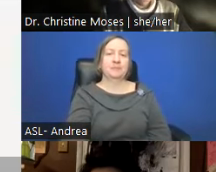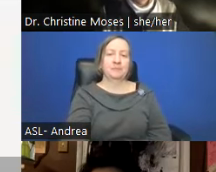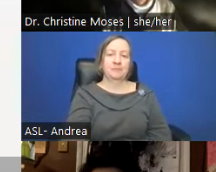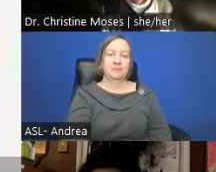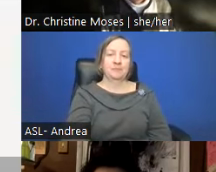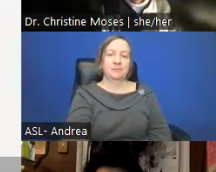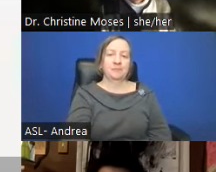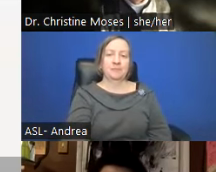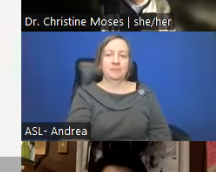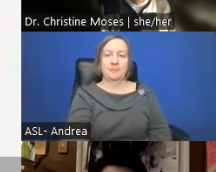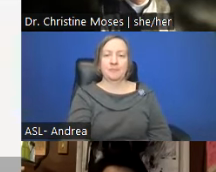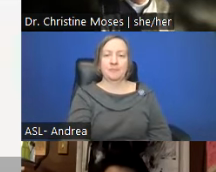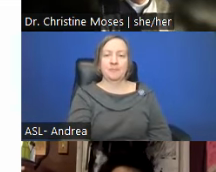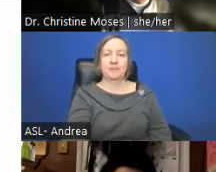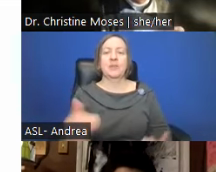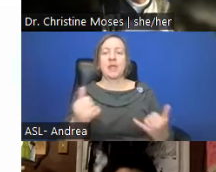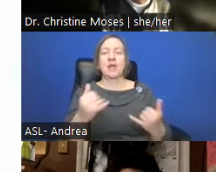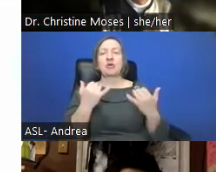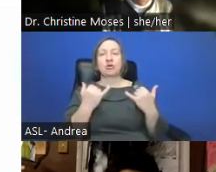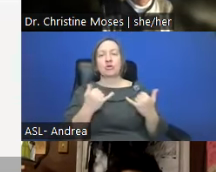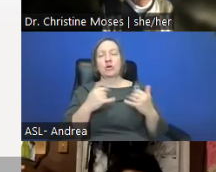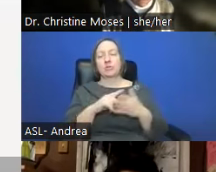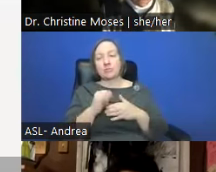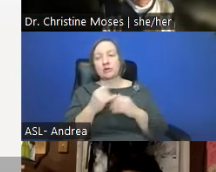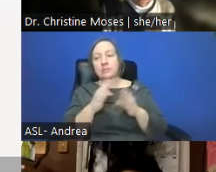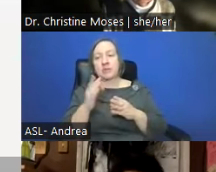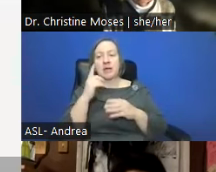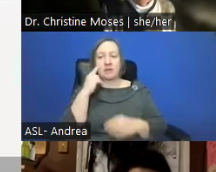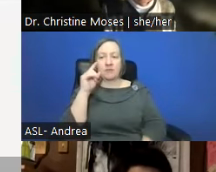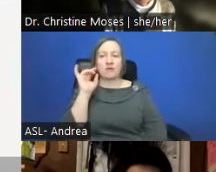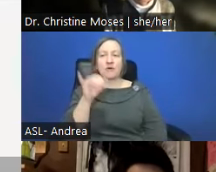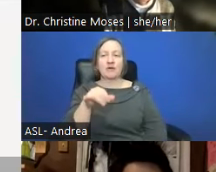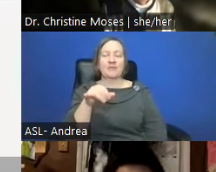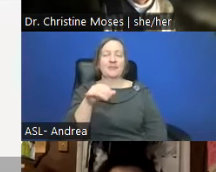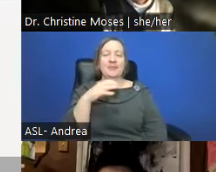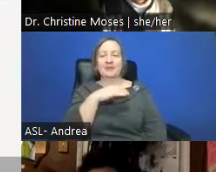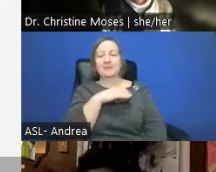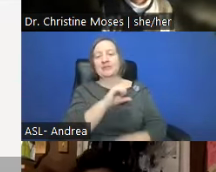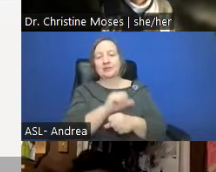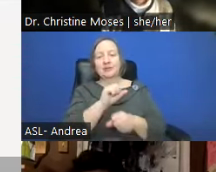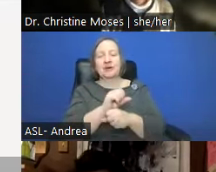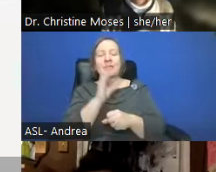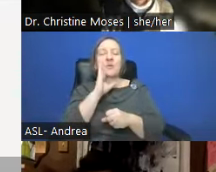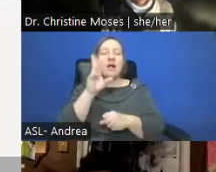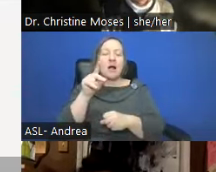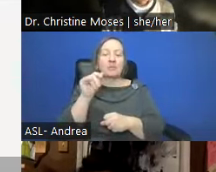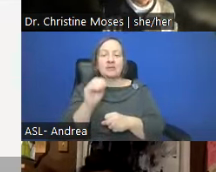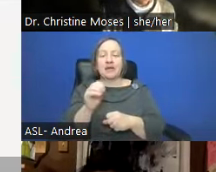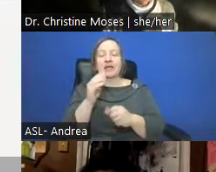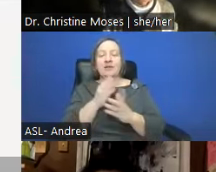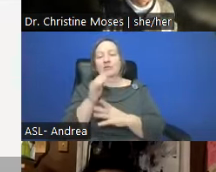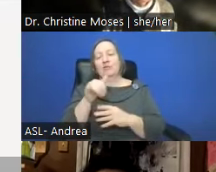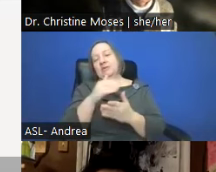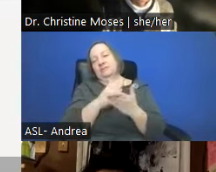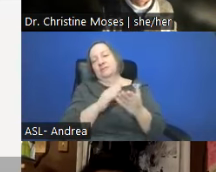And then this slide is the current project plan for the powers and duties phase of the Police Accountability Commission's work. It will be updated as needed throughout this phase of